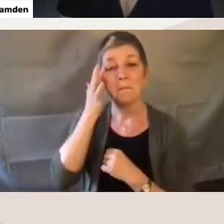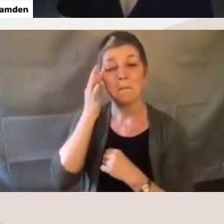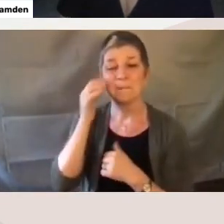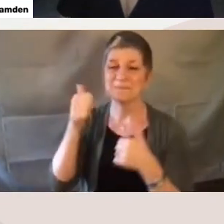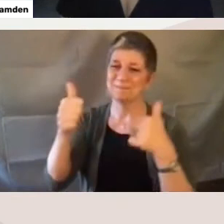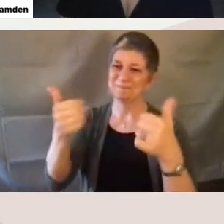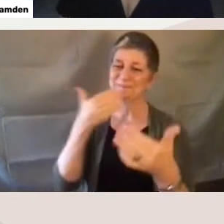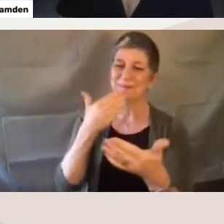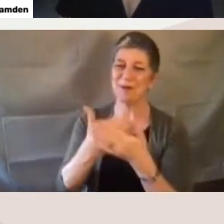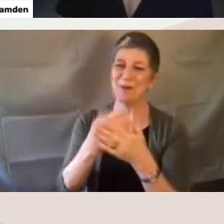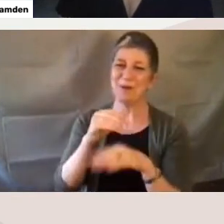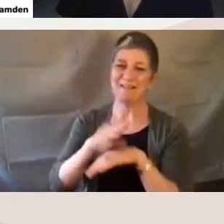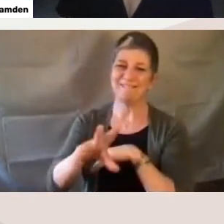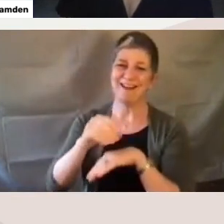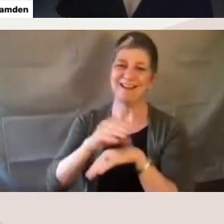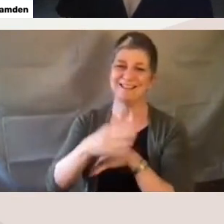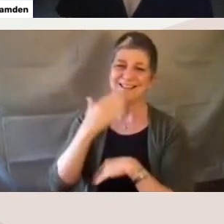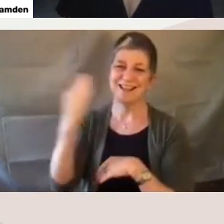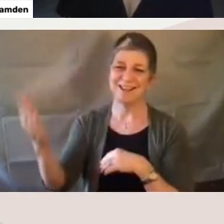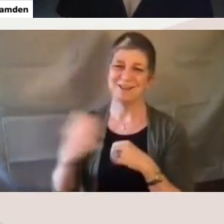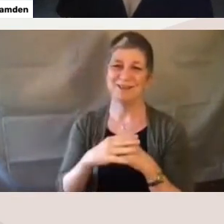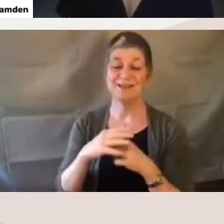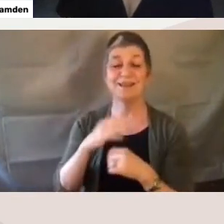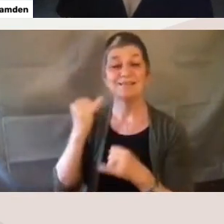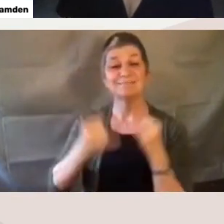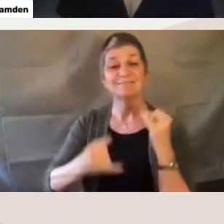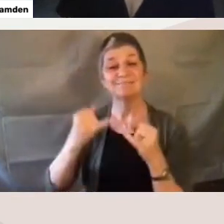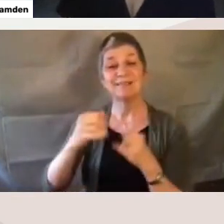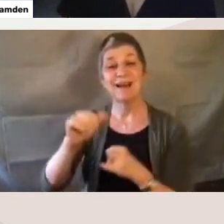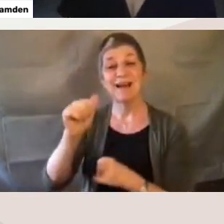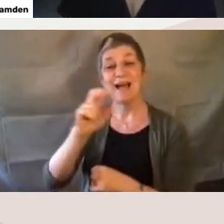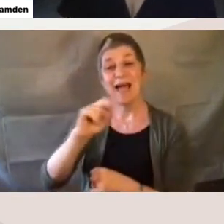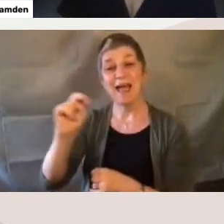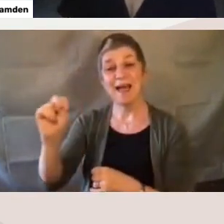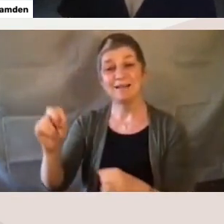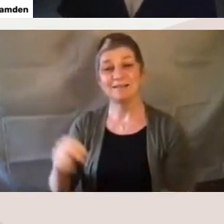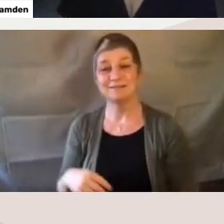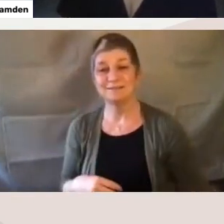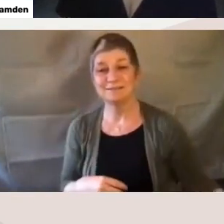Good practical advice. Thank you, Shanta. And Anne, let's end with you.